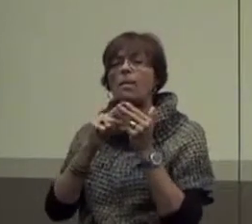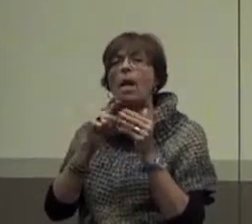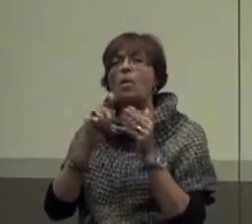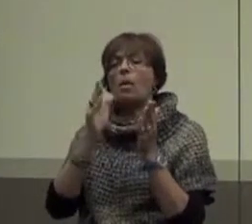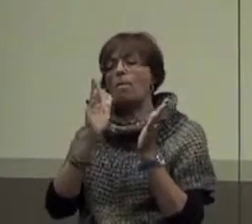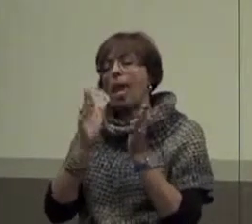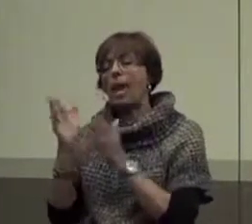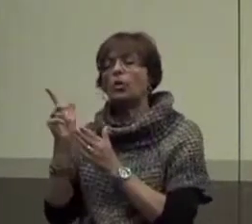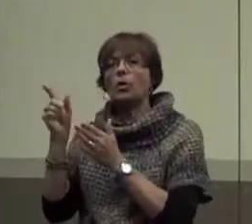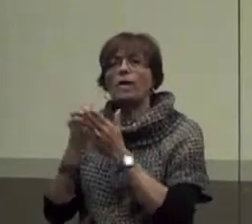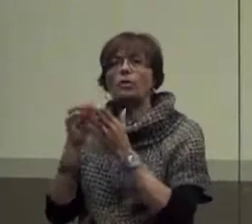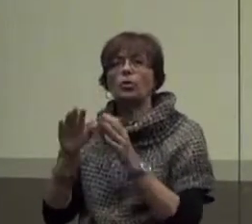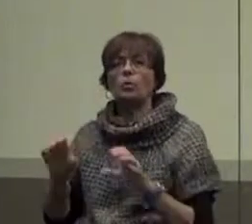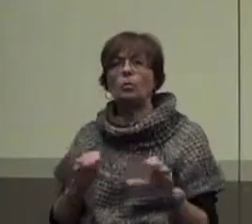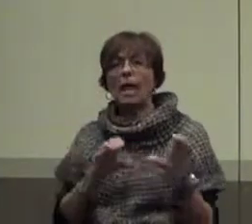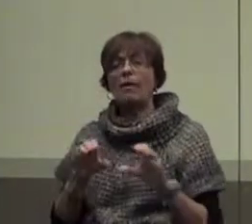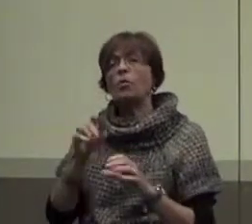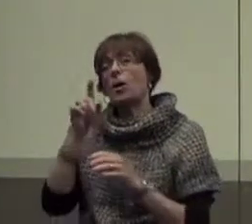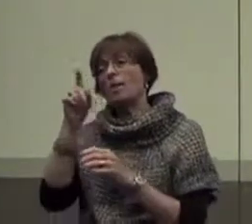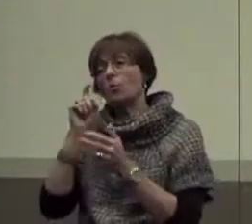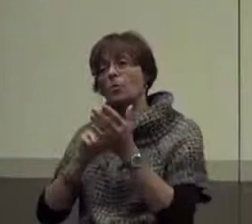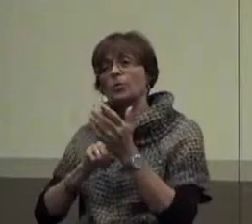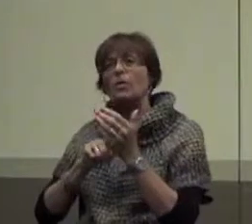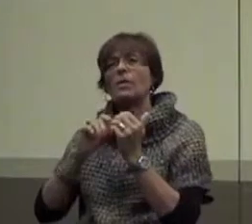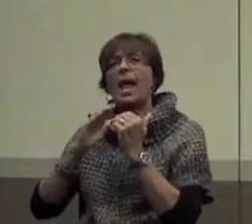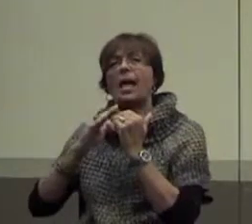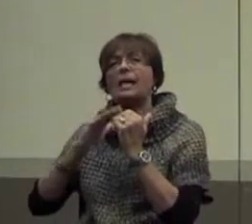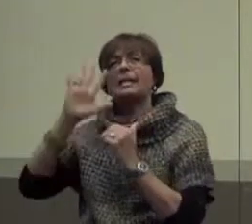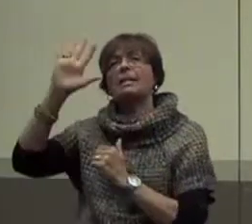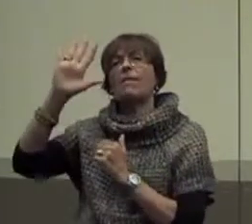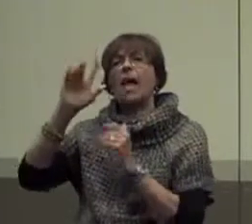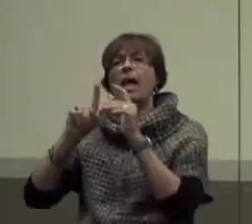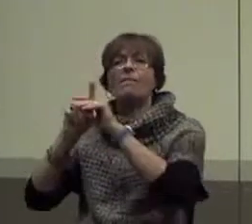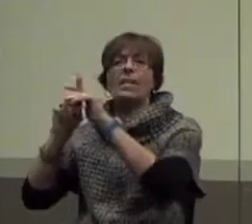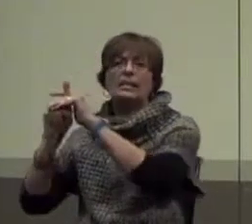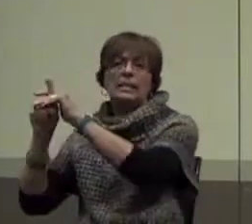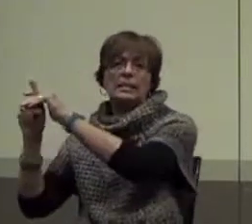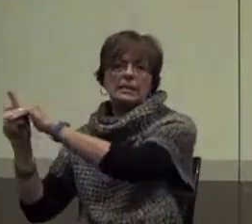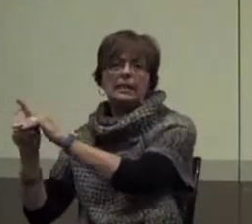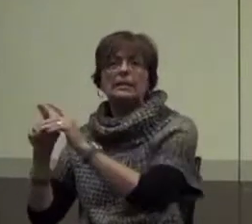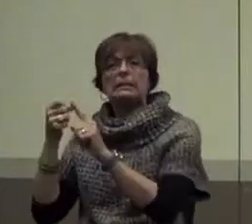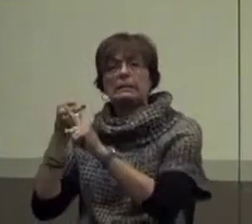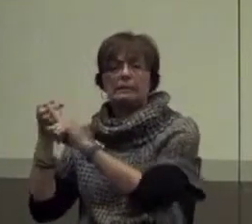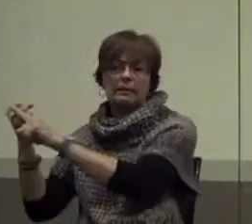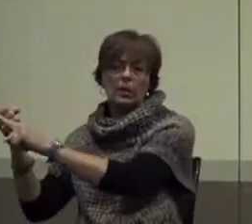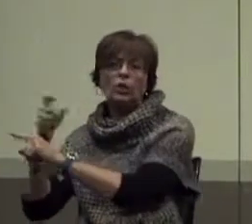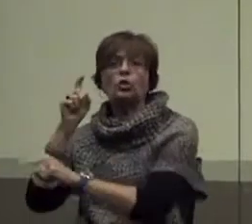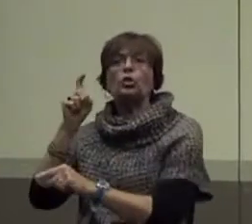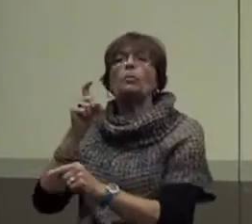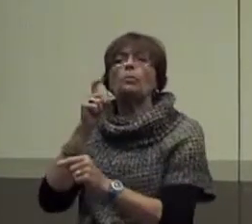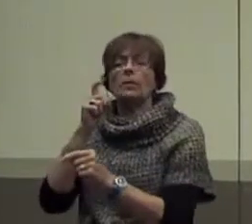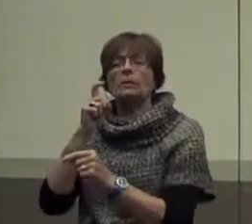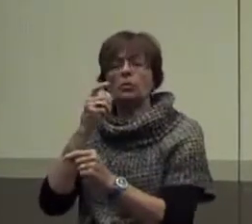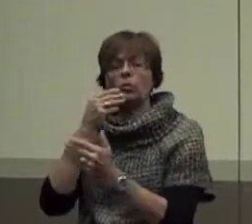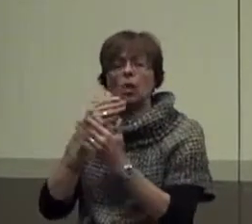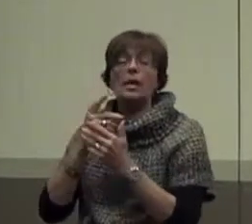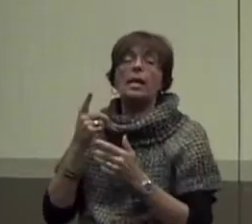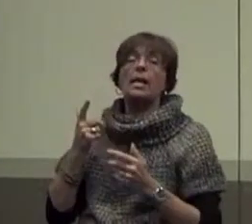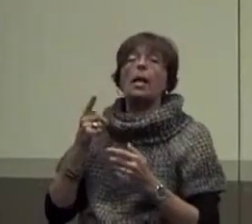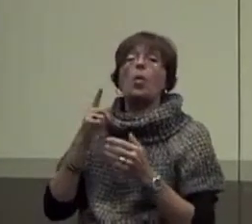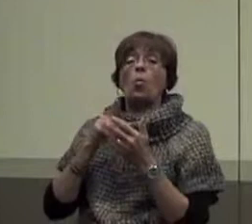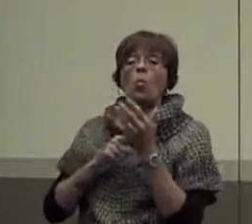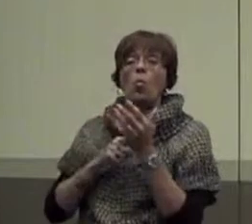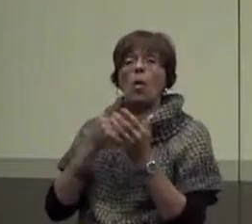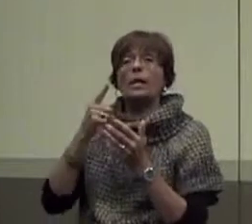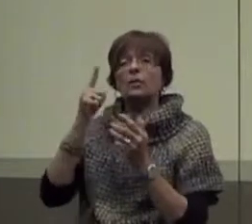behavior. Again, if you've observed at least 5 instances, you should be good. Once you're convinced that your